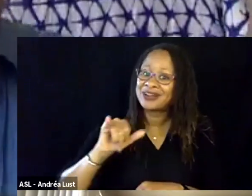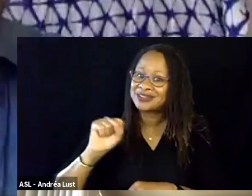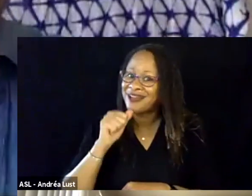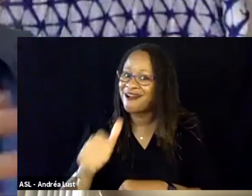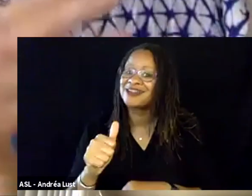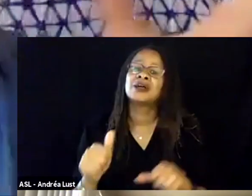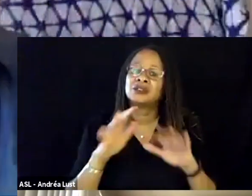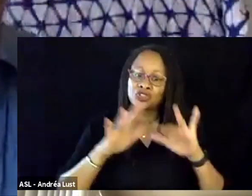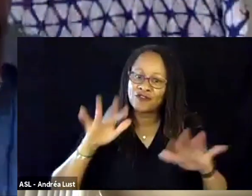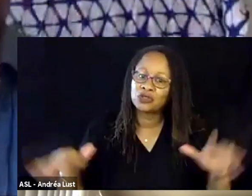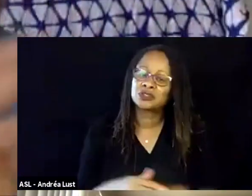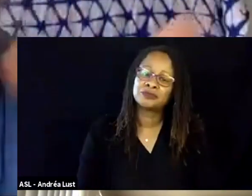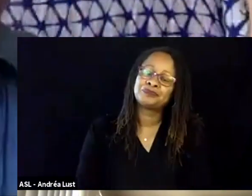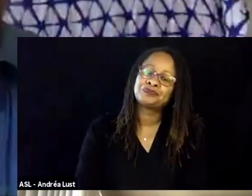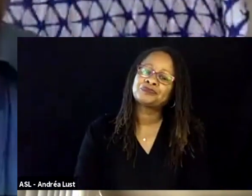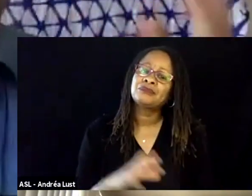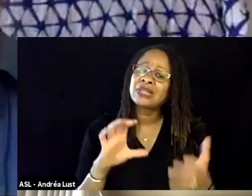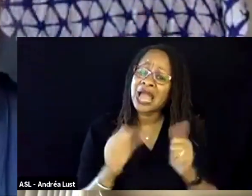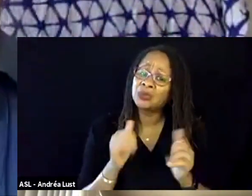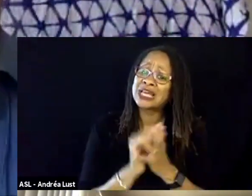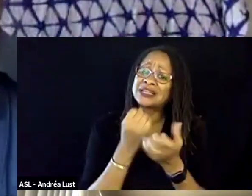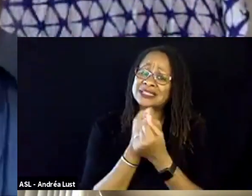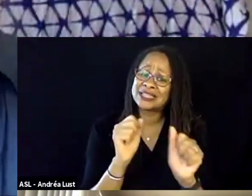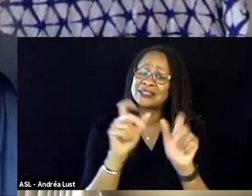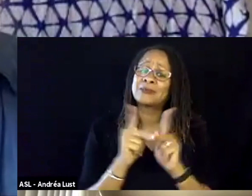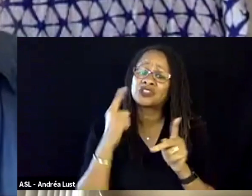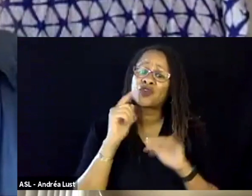workplace a safe space for diversity to flourish?